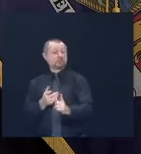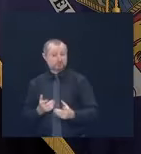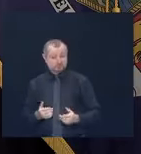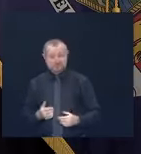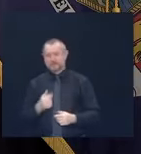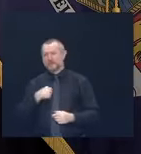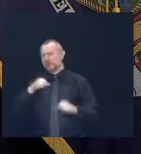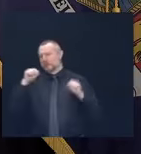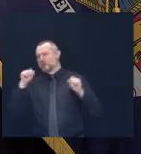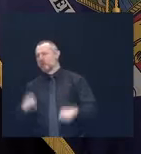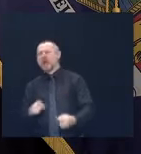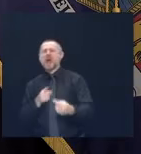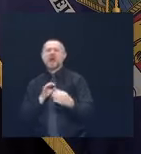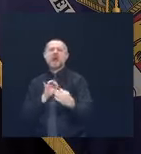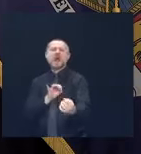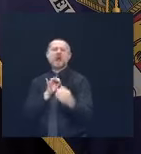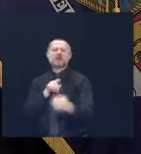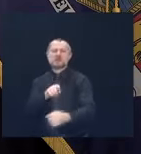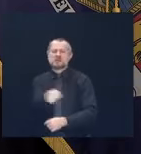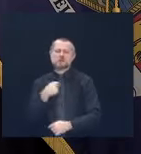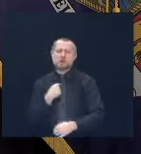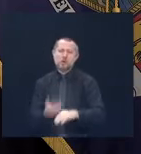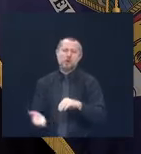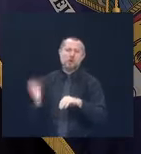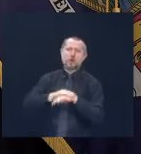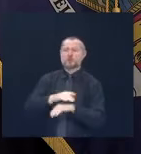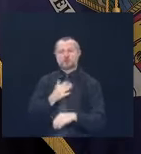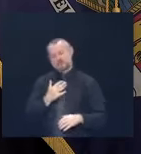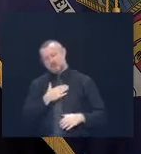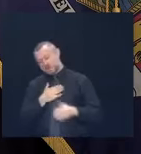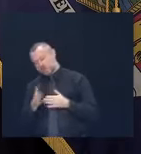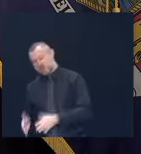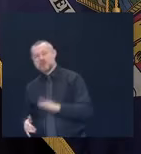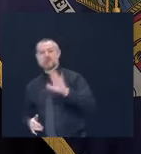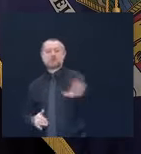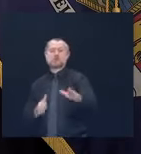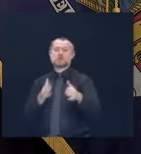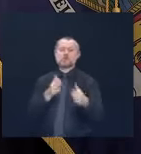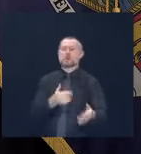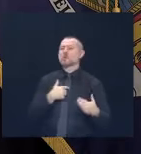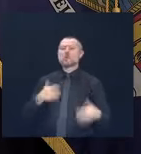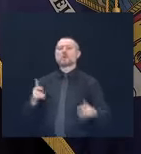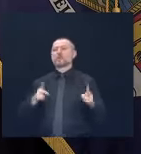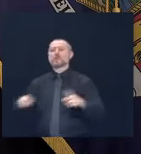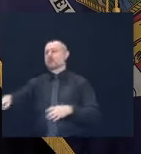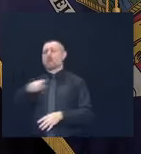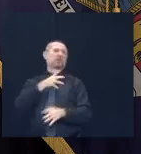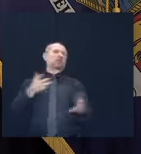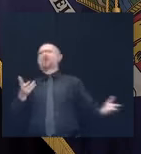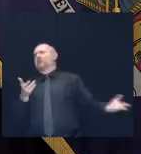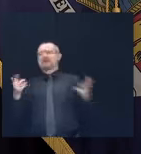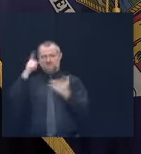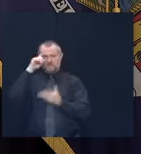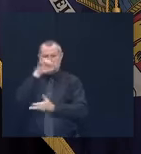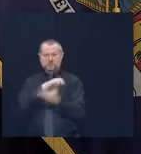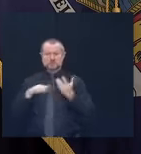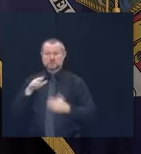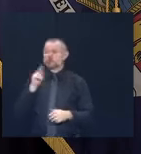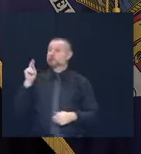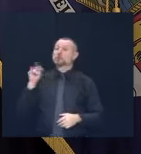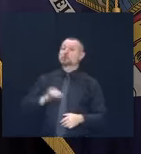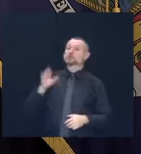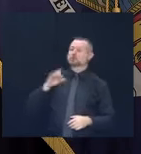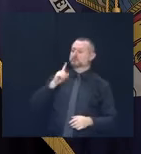all day long. Why confuse people since the New York City number is irrelevant? It's